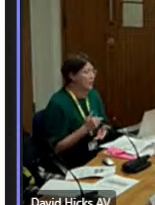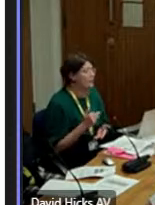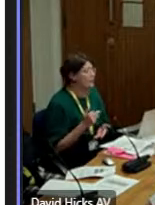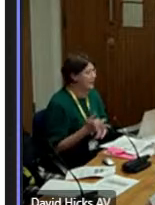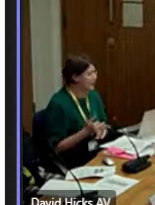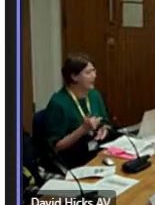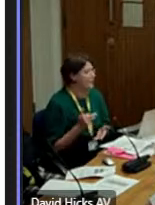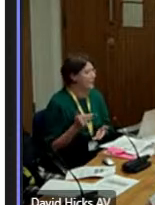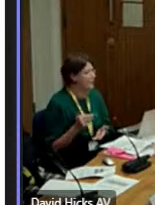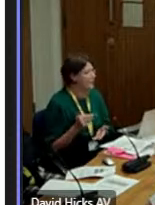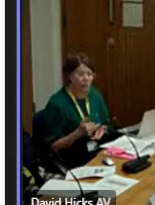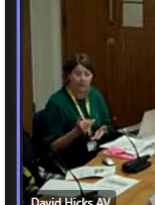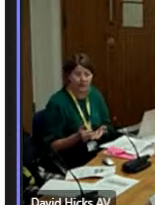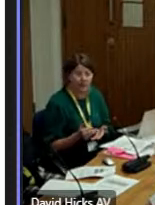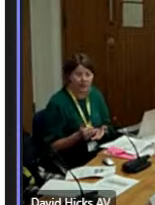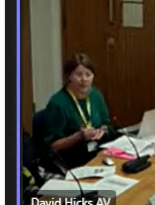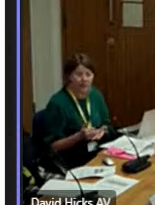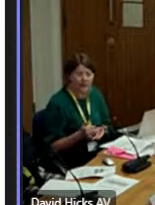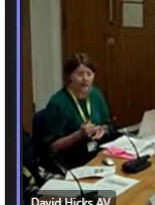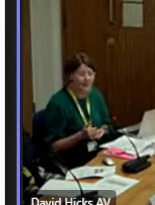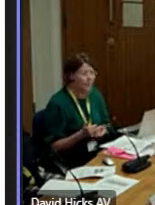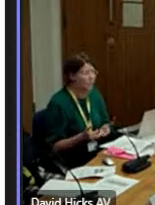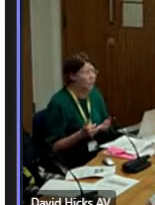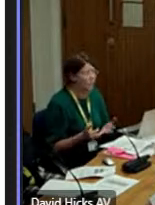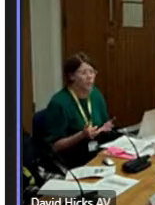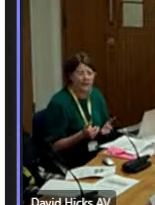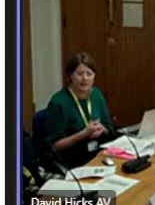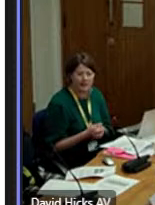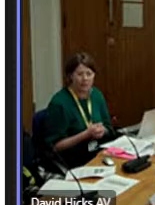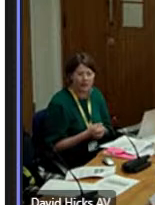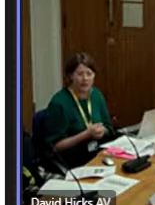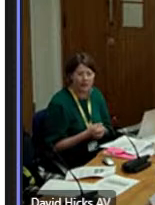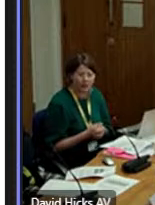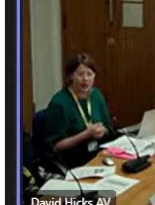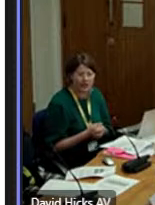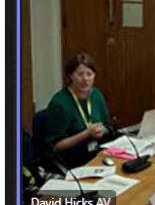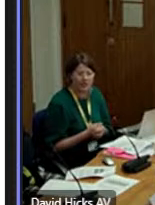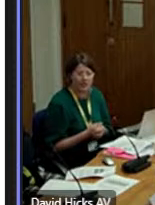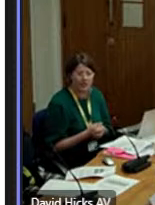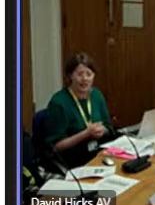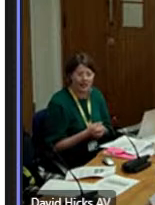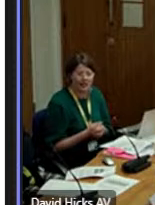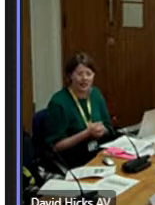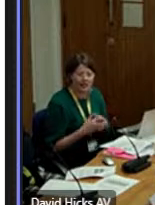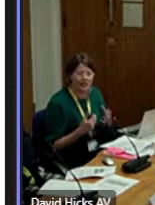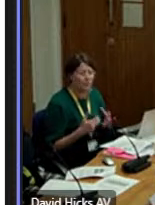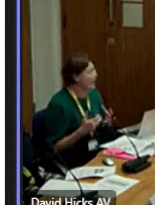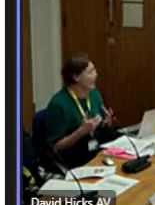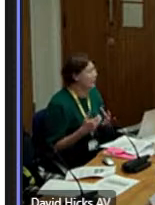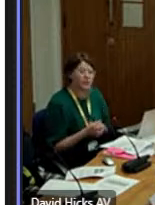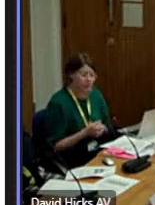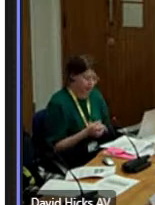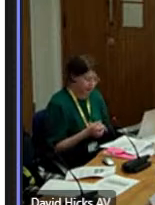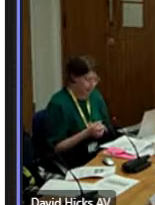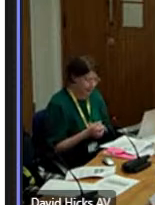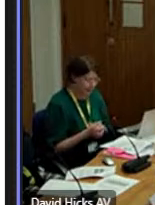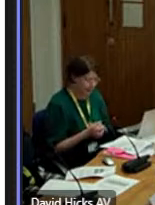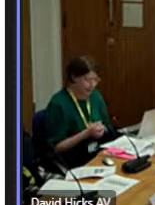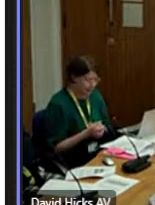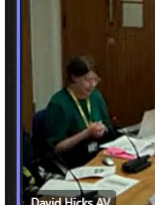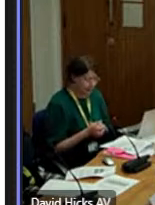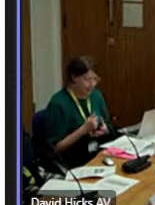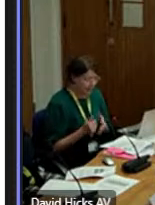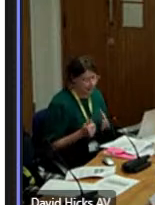with people with lived experience of direct payments and saying what needs to change, and let's work out those solutions